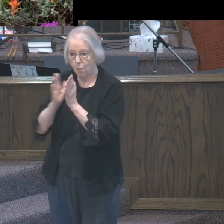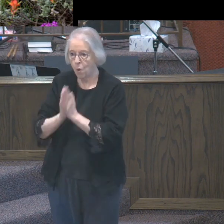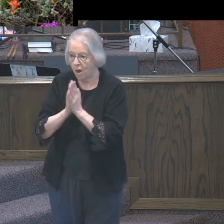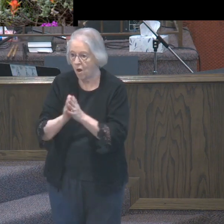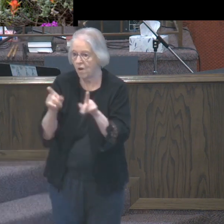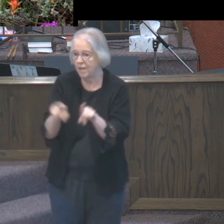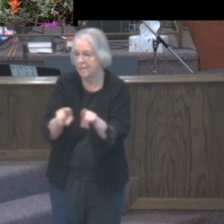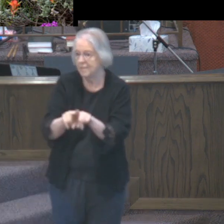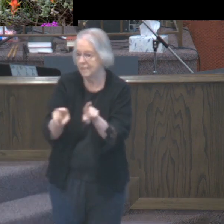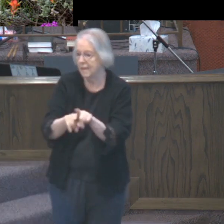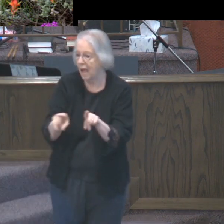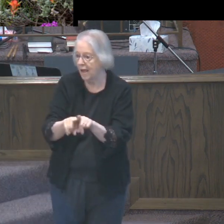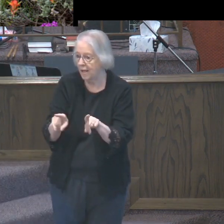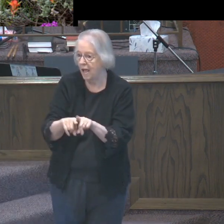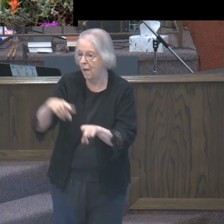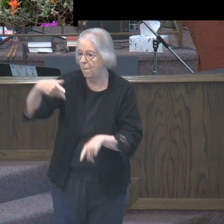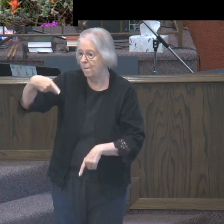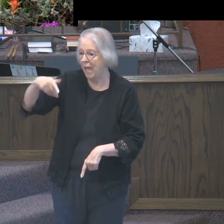are.